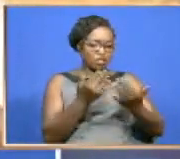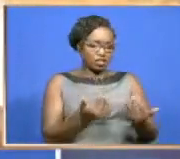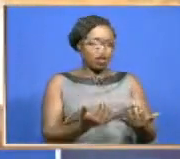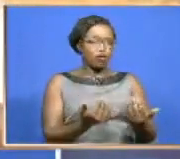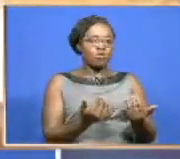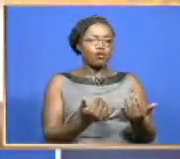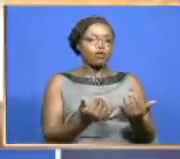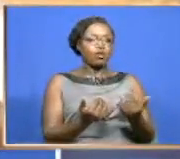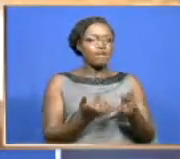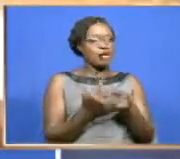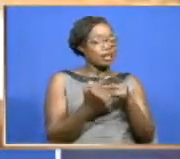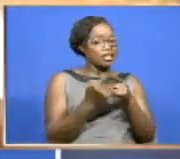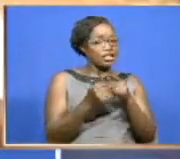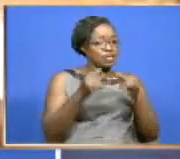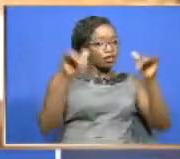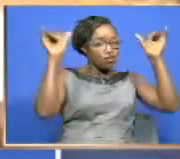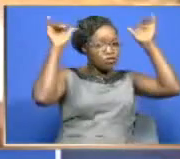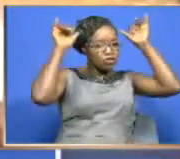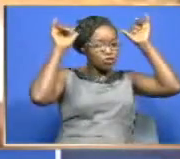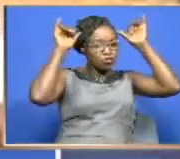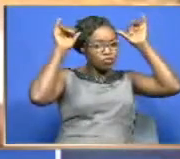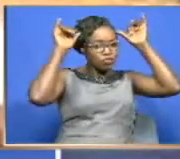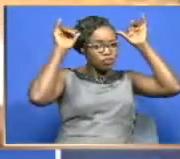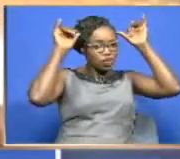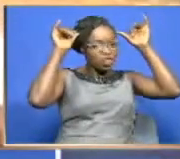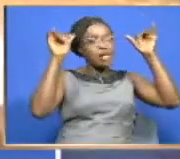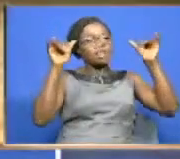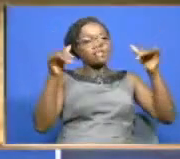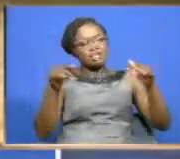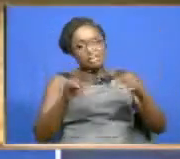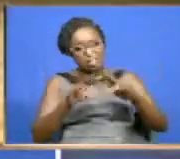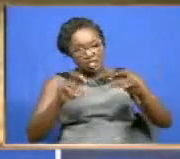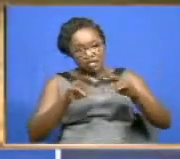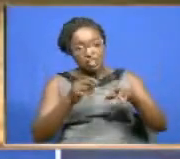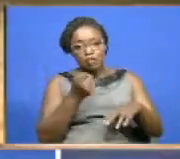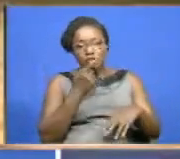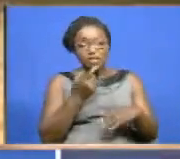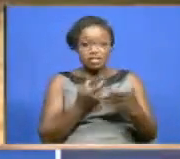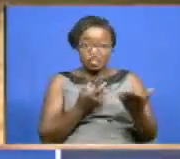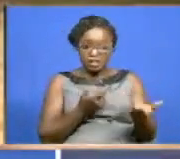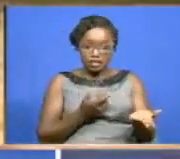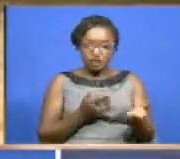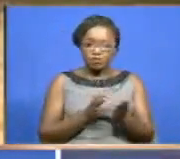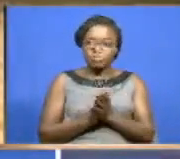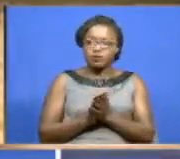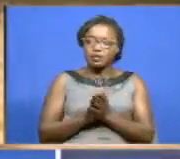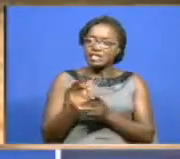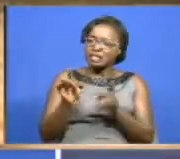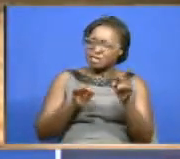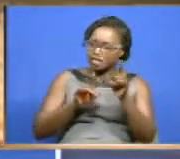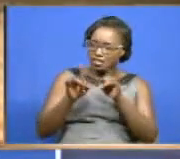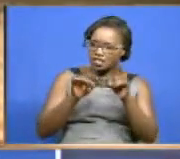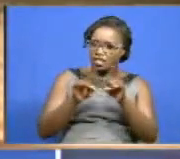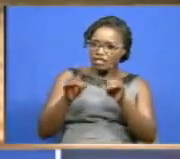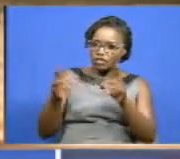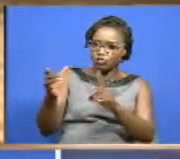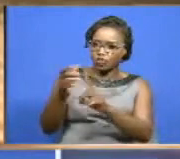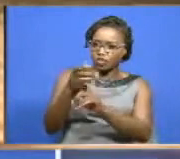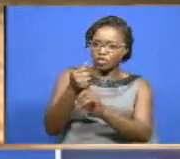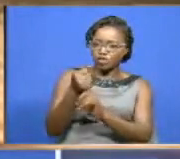example, the killing of the bull for starting of an age set has always been done in Ngiros. This is a journey to